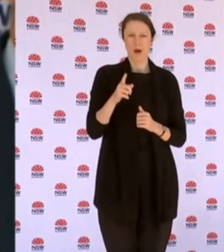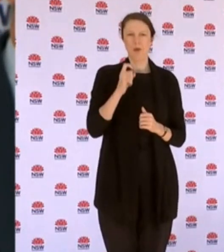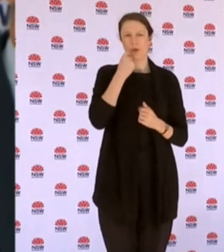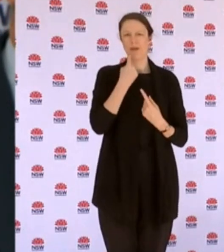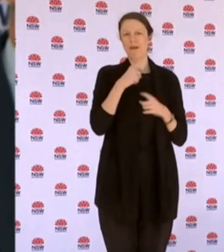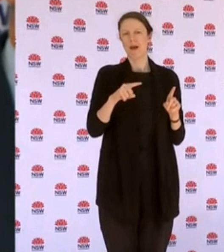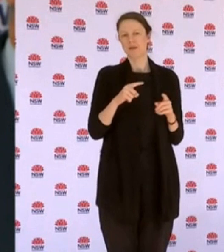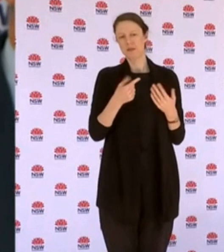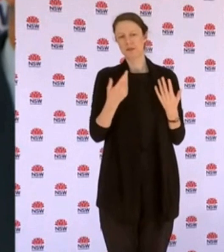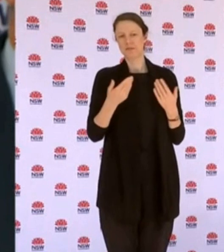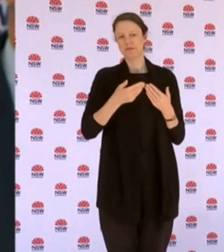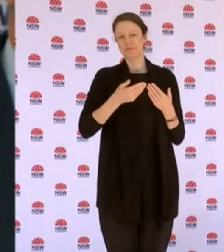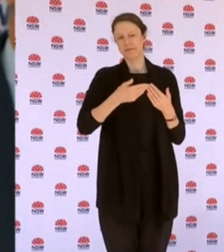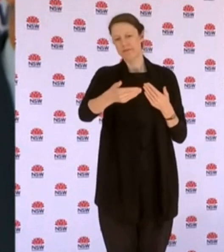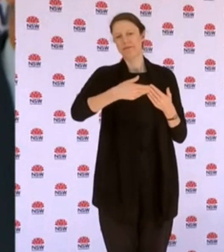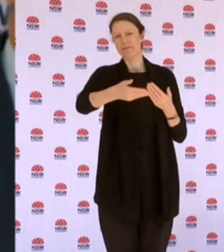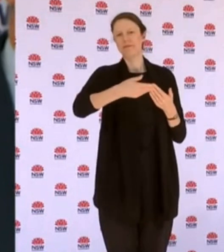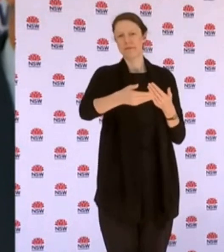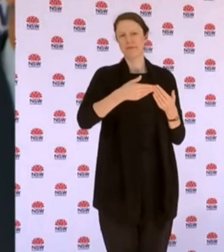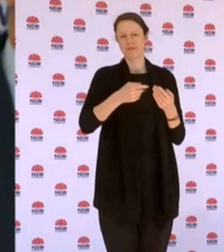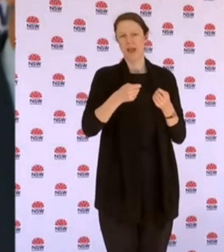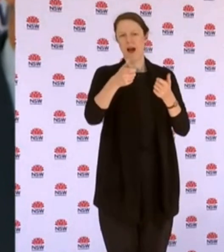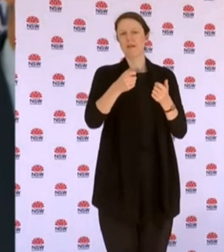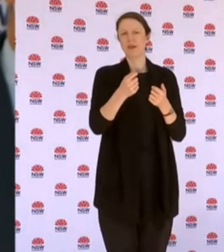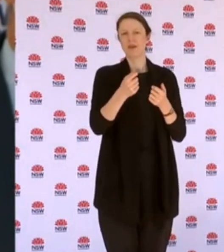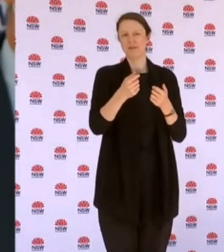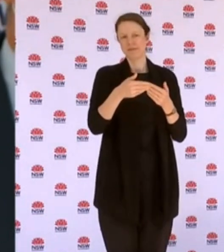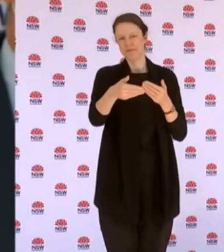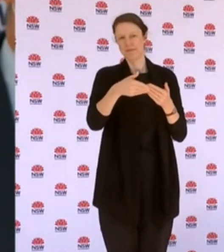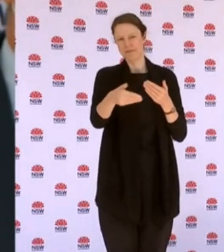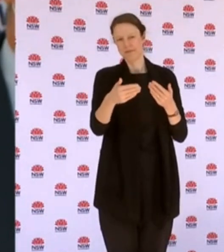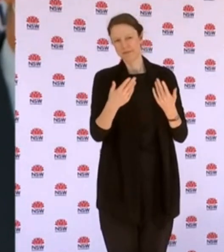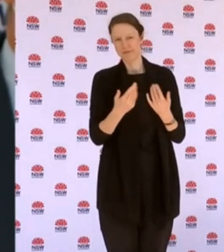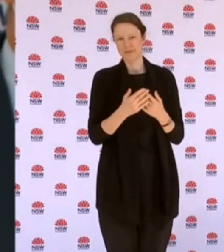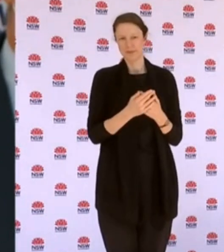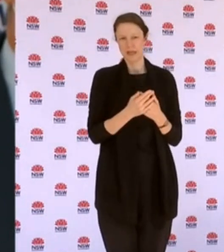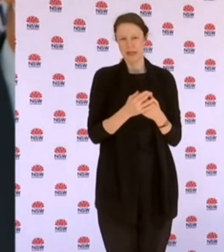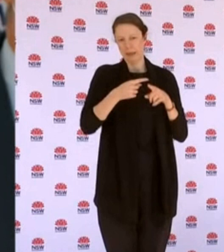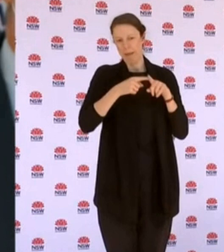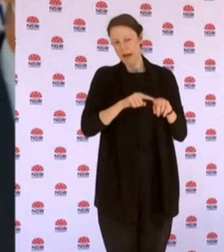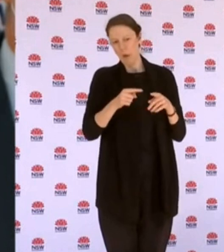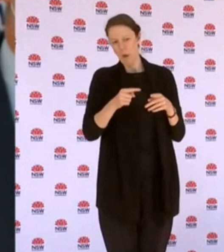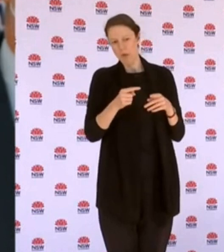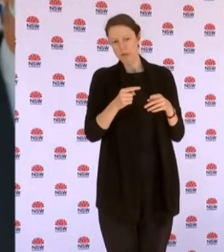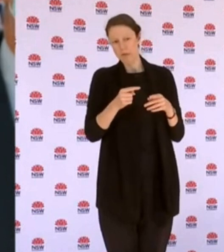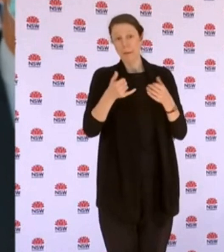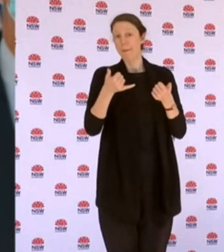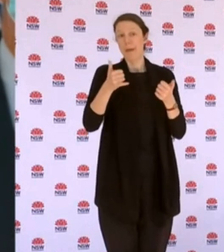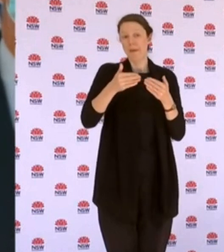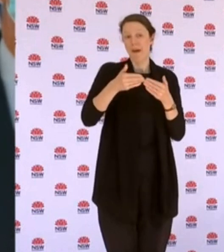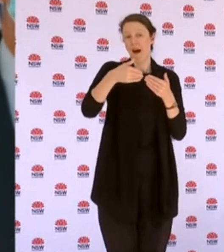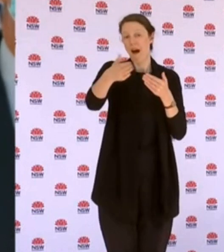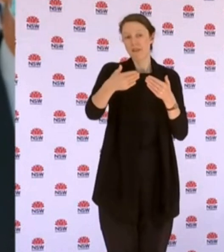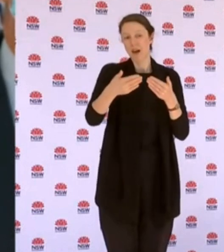about that beyond the July 30 date, depending on how we go in the next fortnight. There may be things we can say